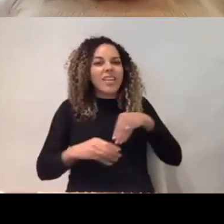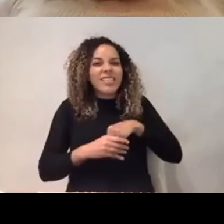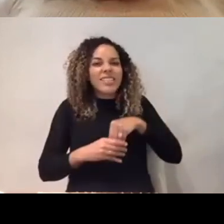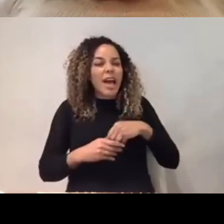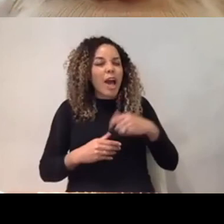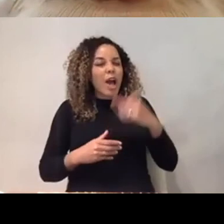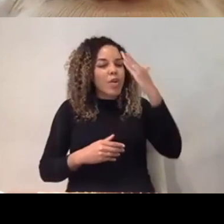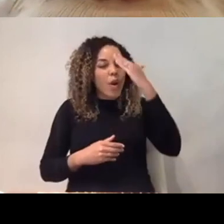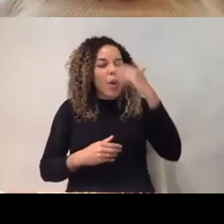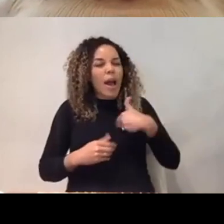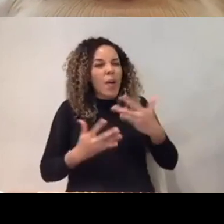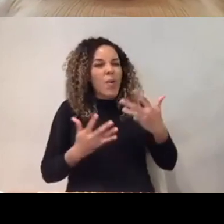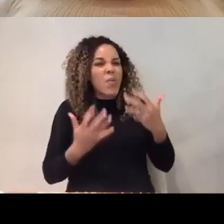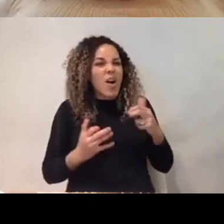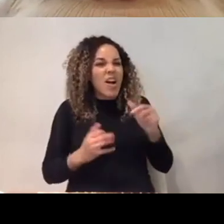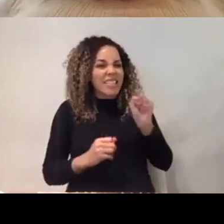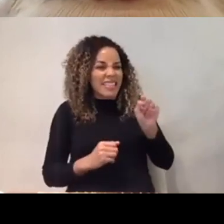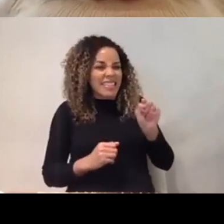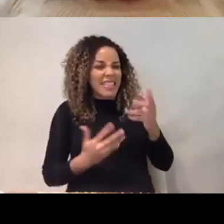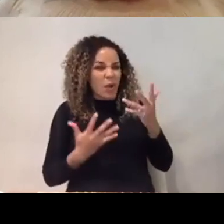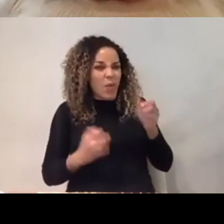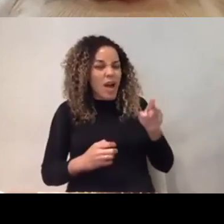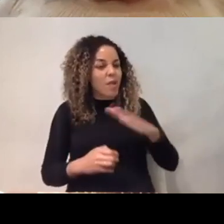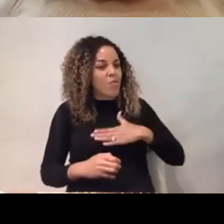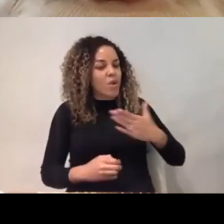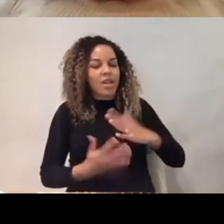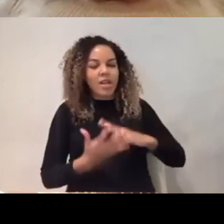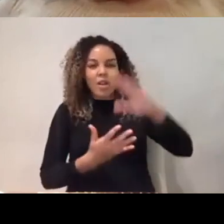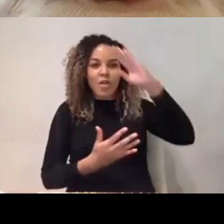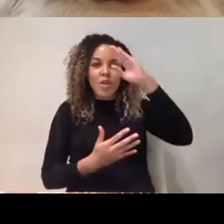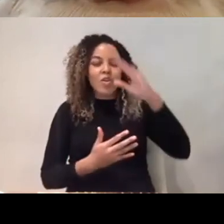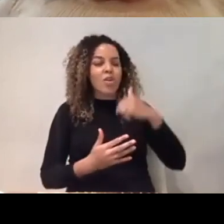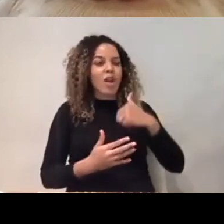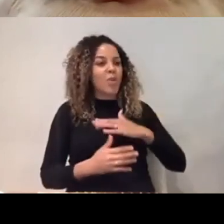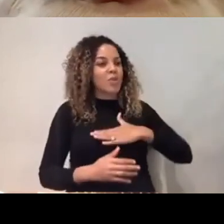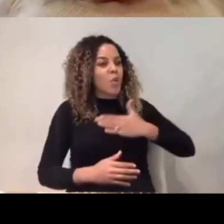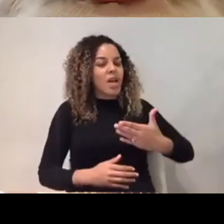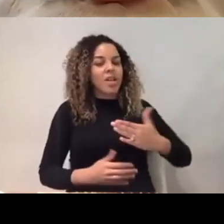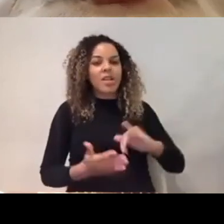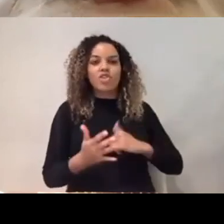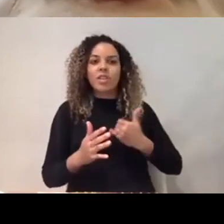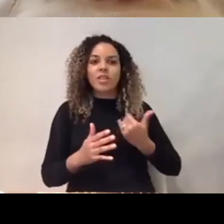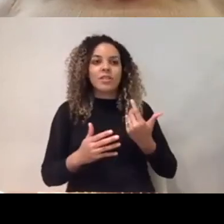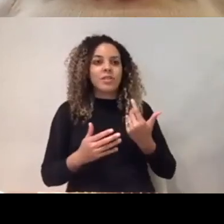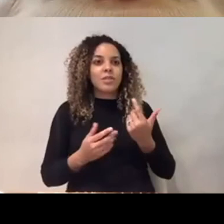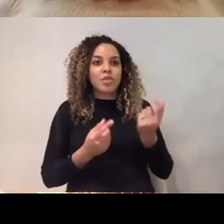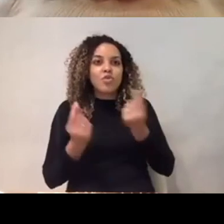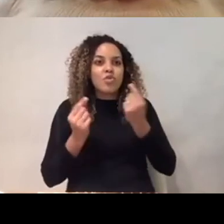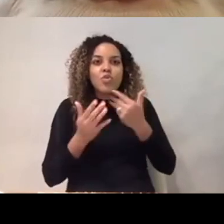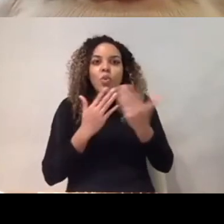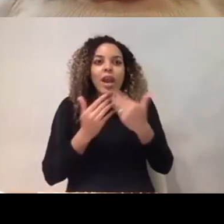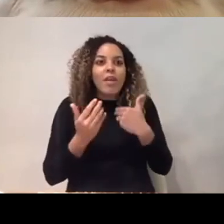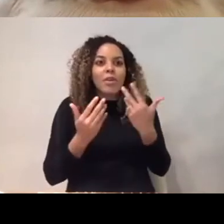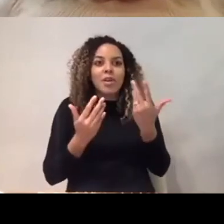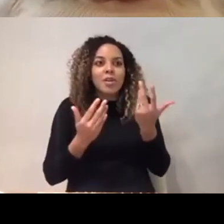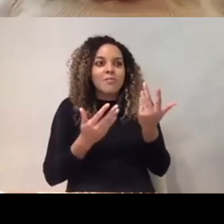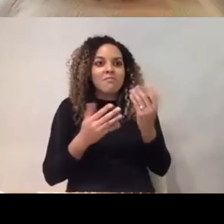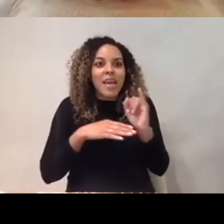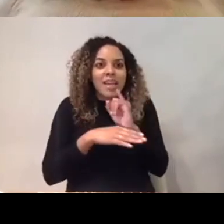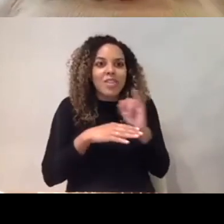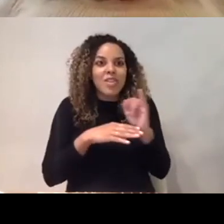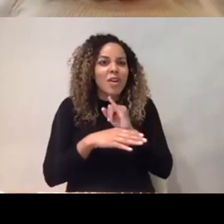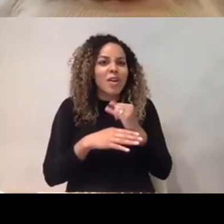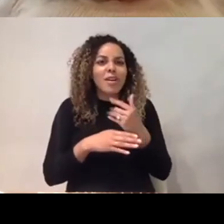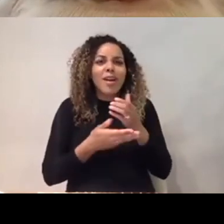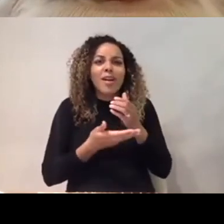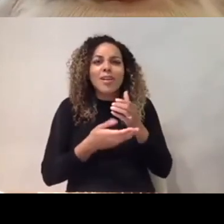wanted to learn, and I was willing to strap a wagon to the back of my wheelchair and deliver coffee as an intern. I mean, I was willing